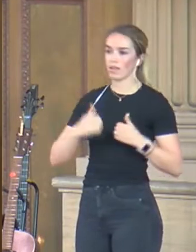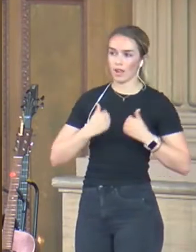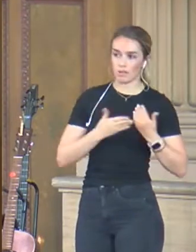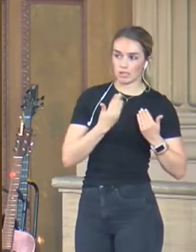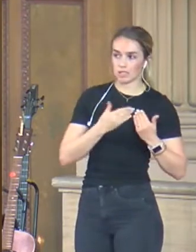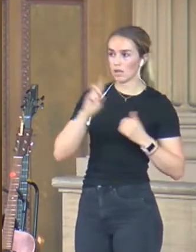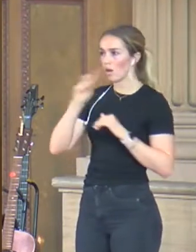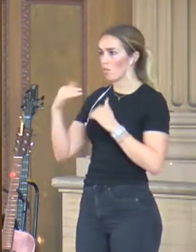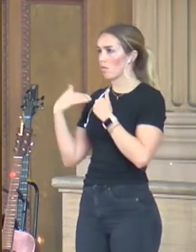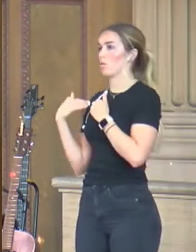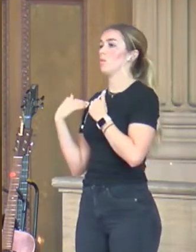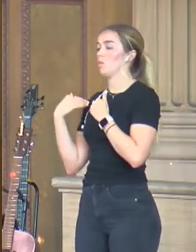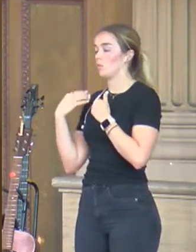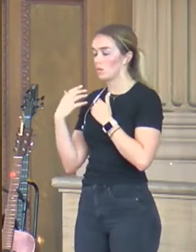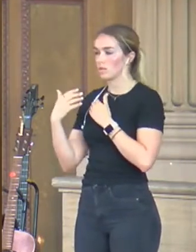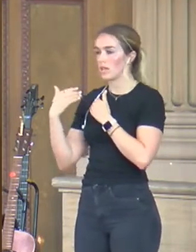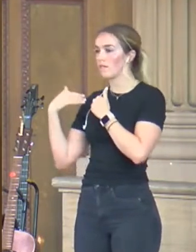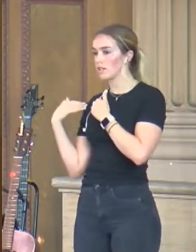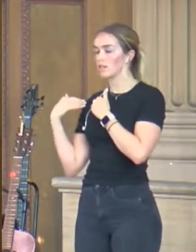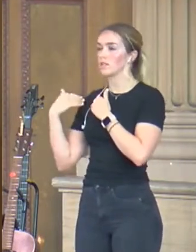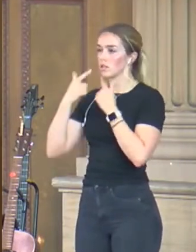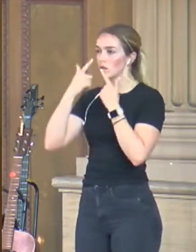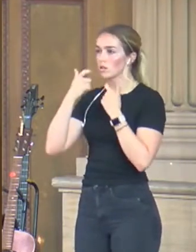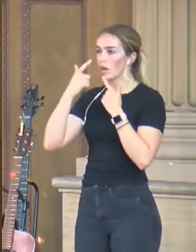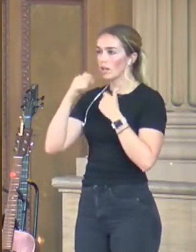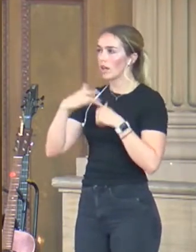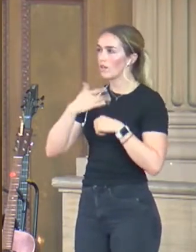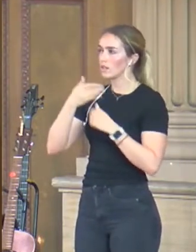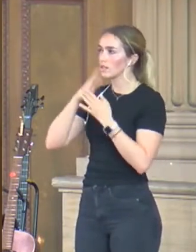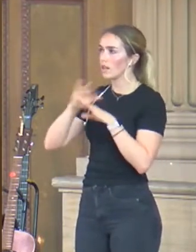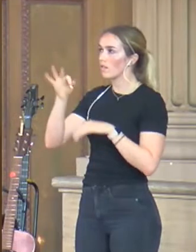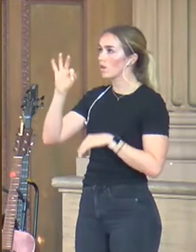not when the crying fields are frozen by the silence of God.